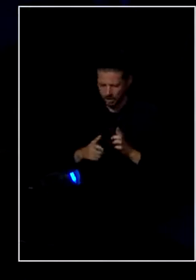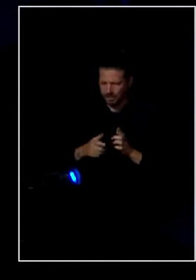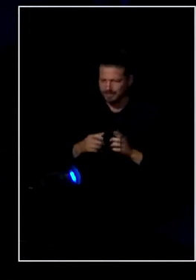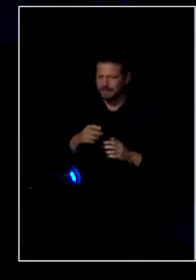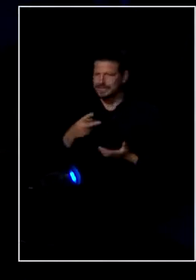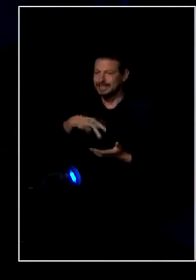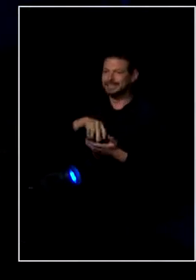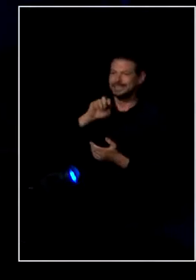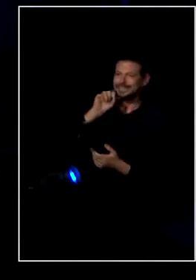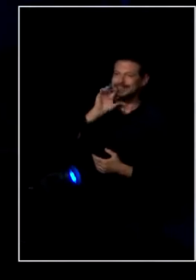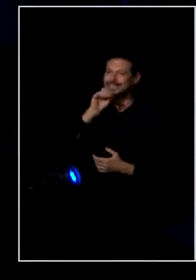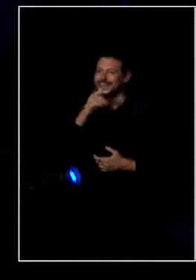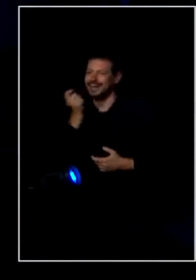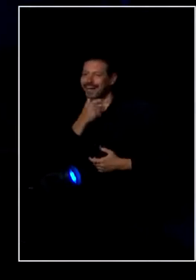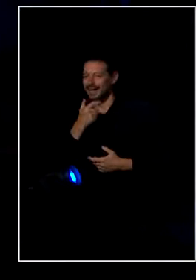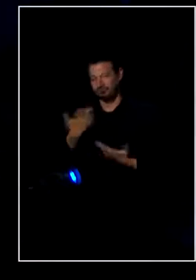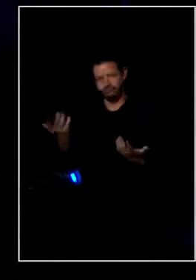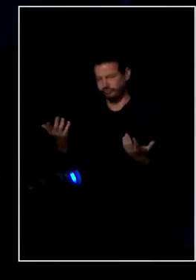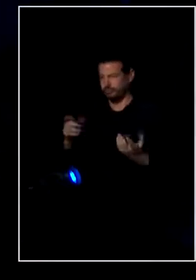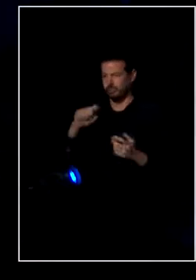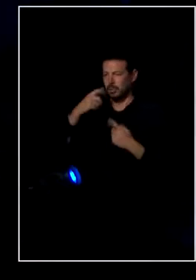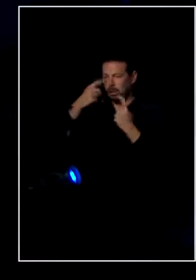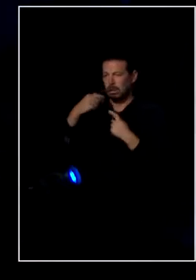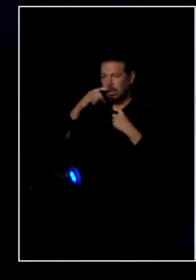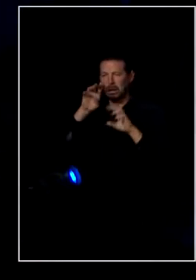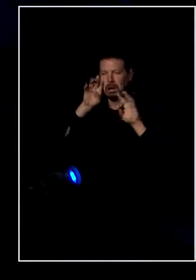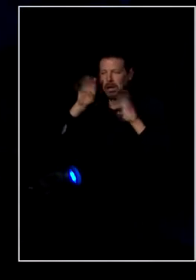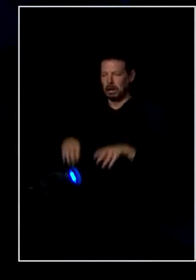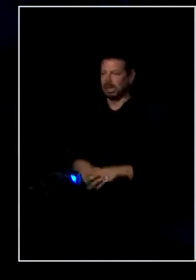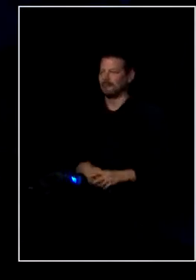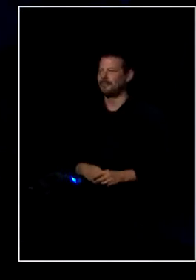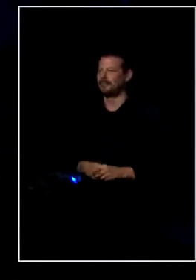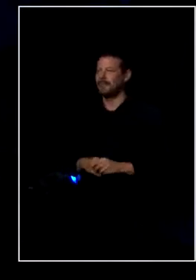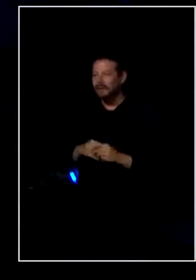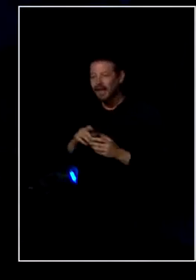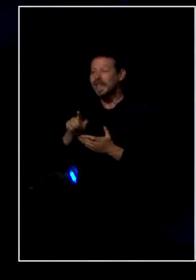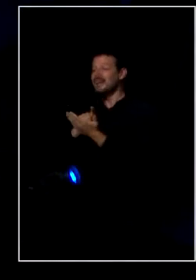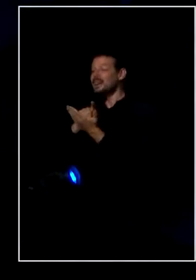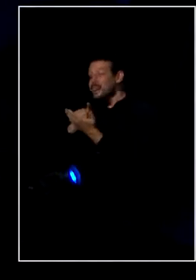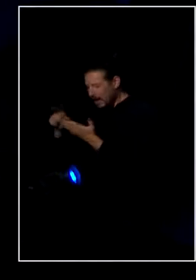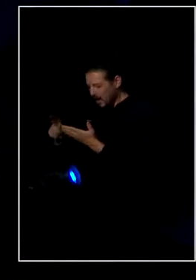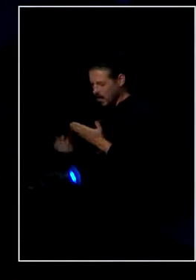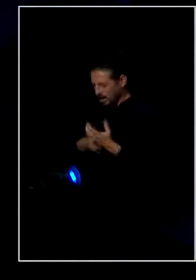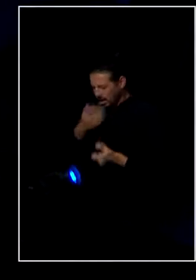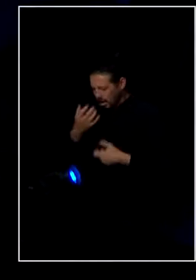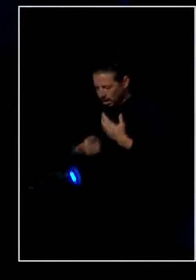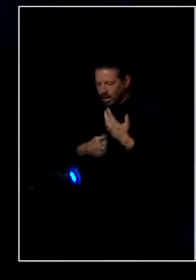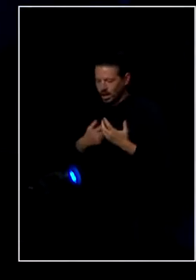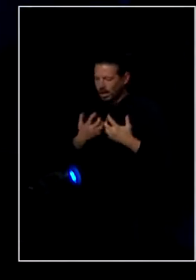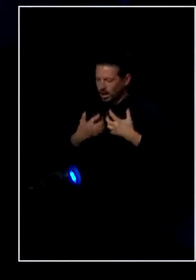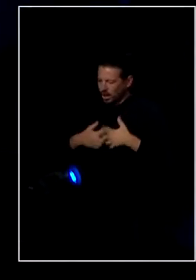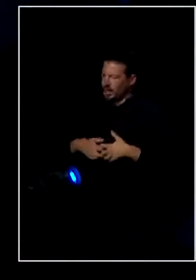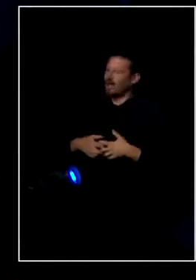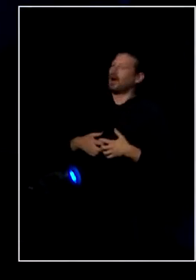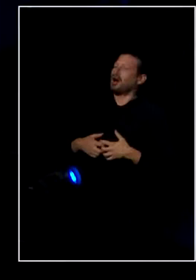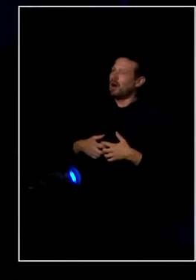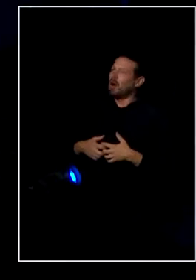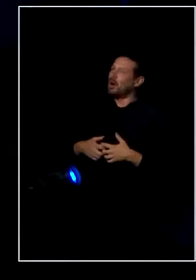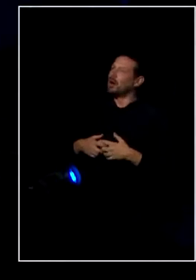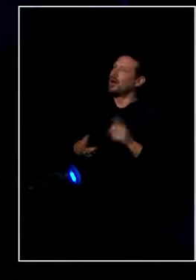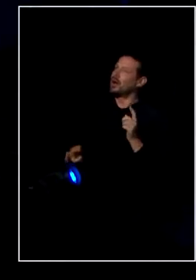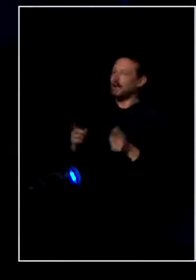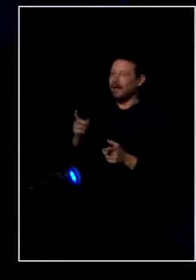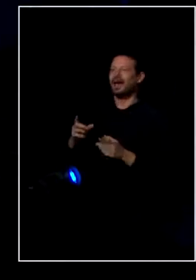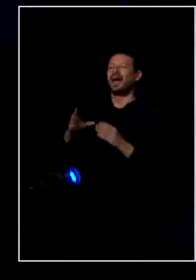one wants to see that. But once you've got it and you've been able to go through it and stuff, then you can turn it into something that's funny and something that can